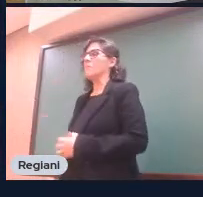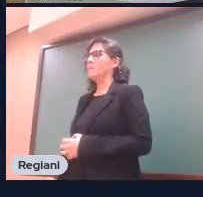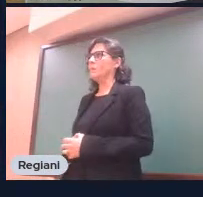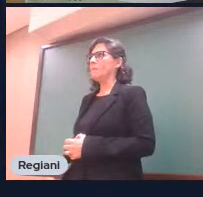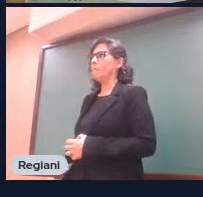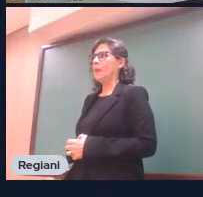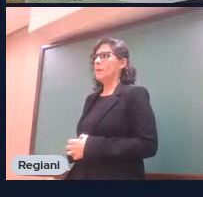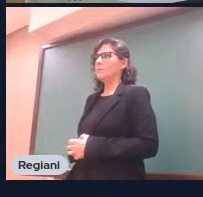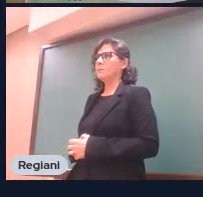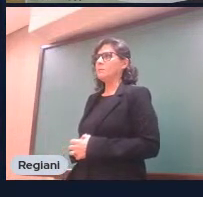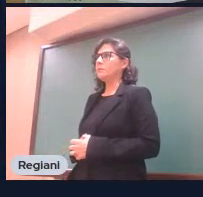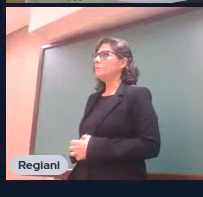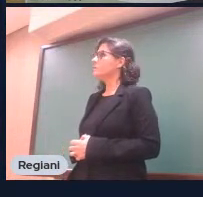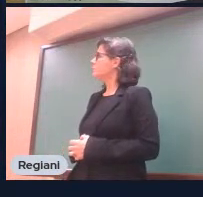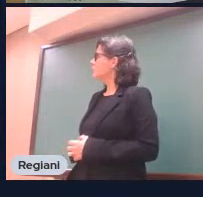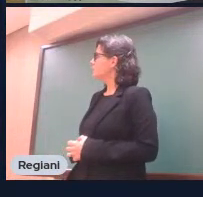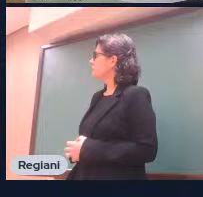the